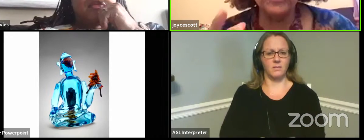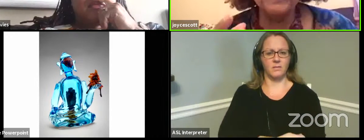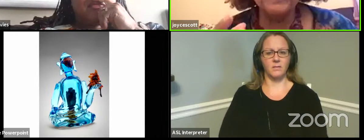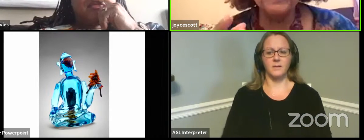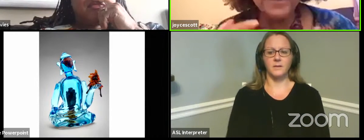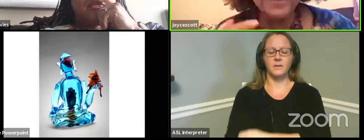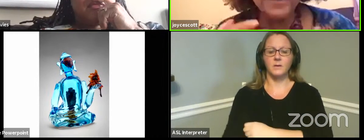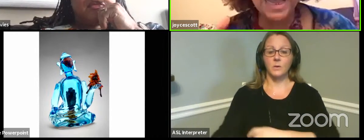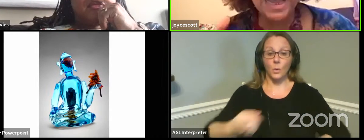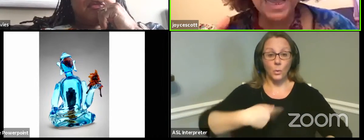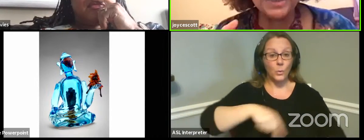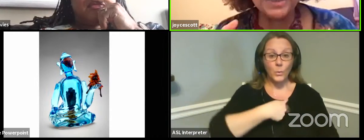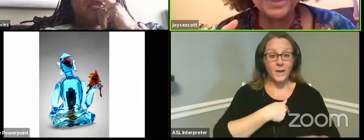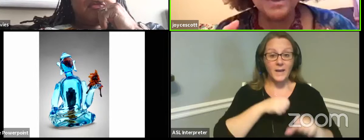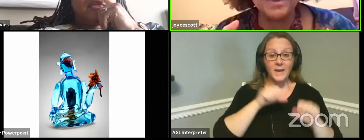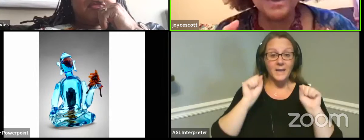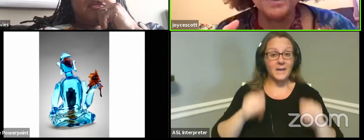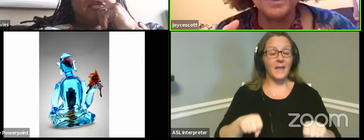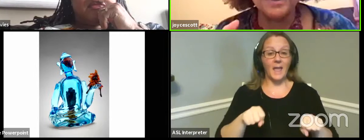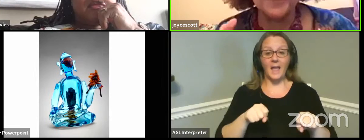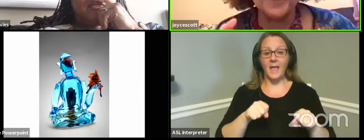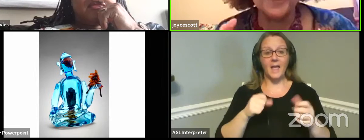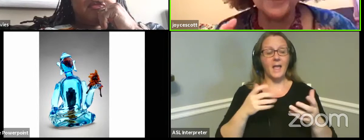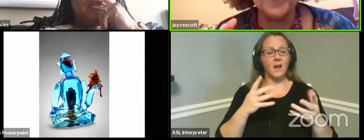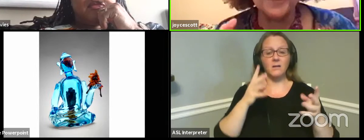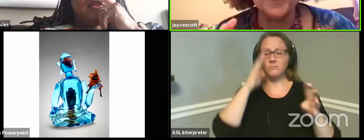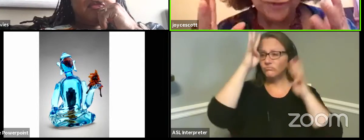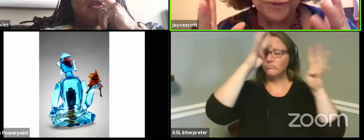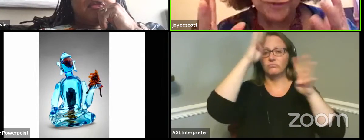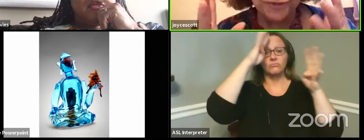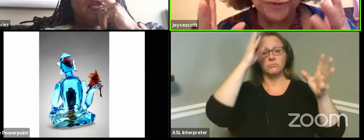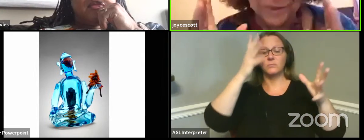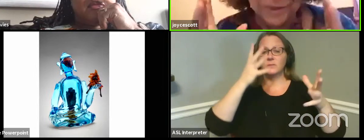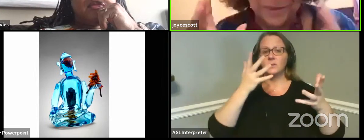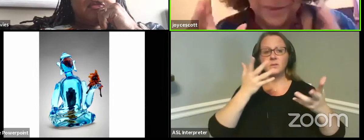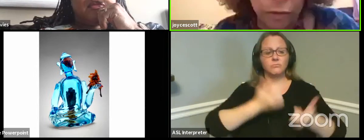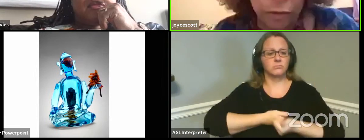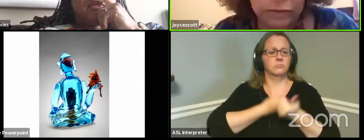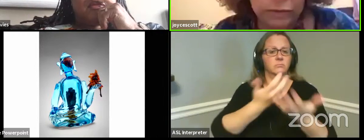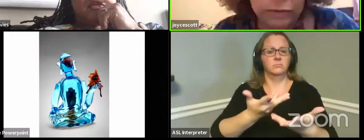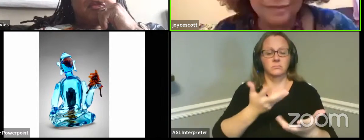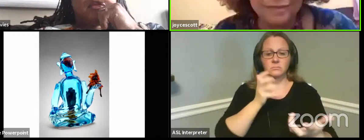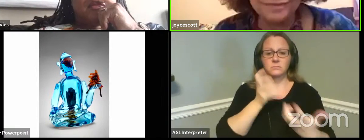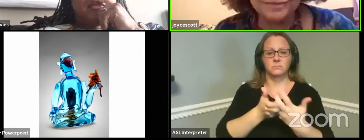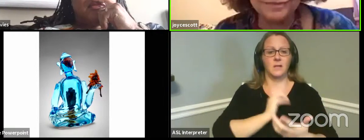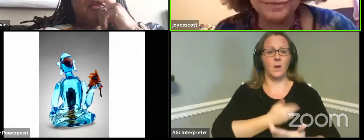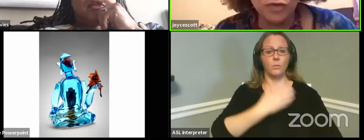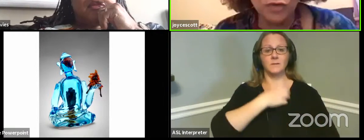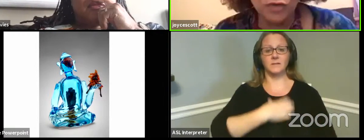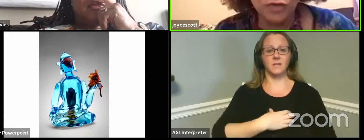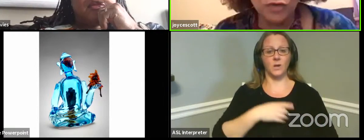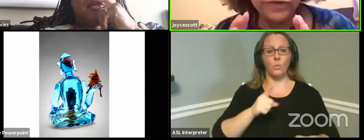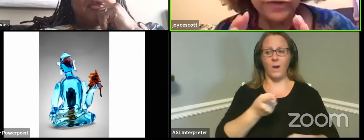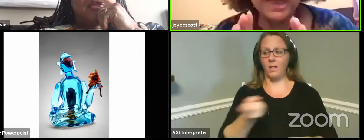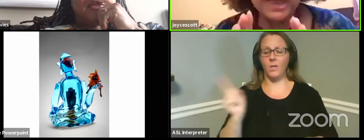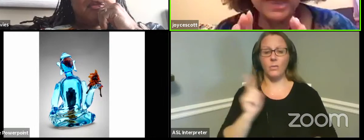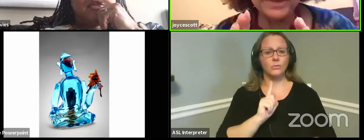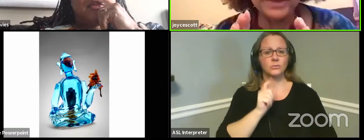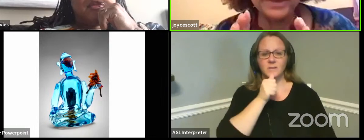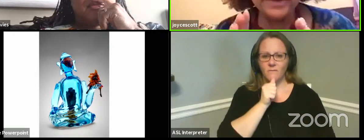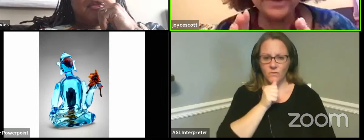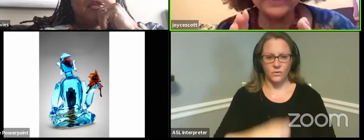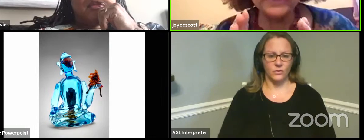pursue our desires while the rest of the world burns. We just need